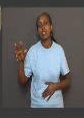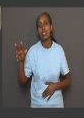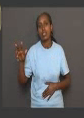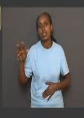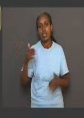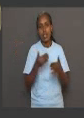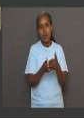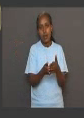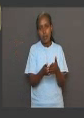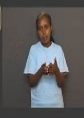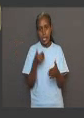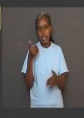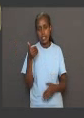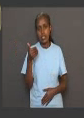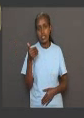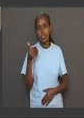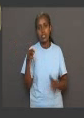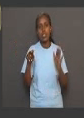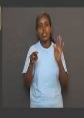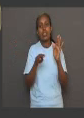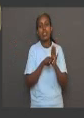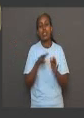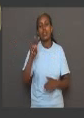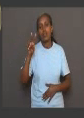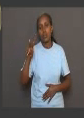-3 minus